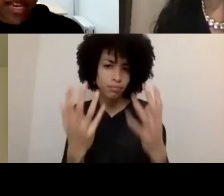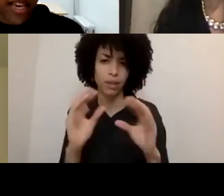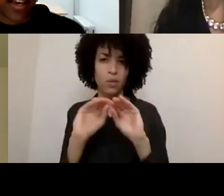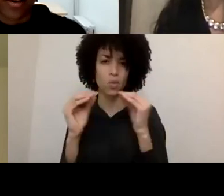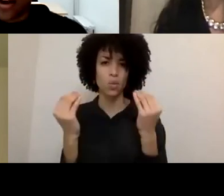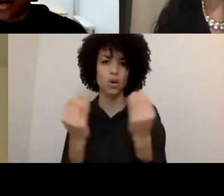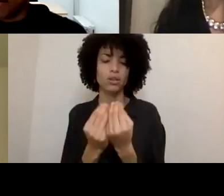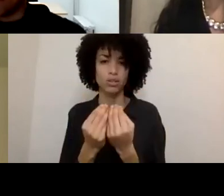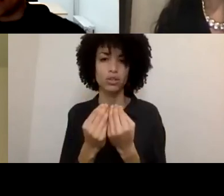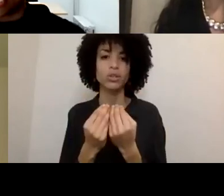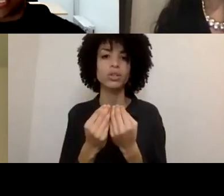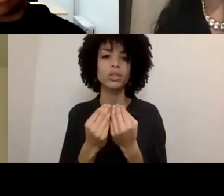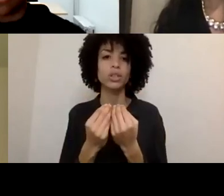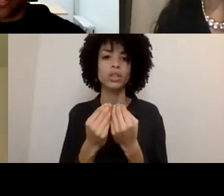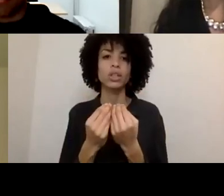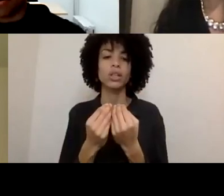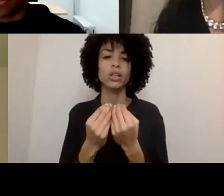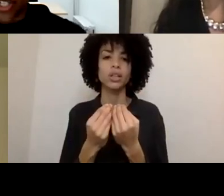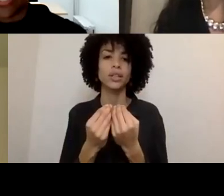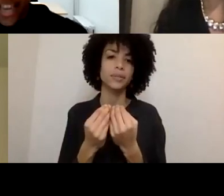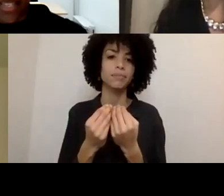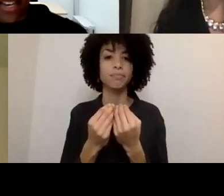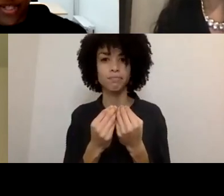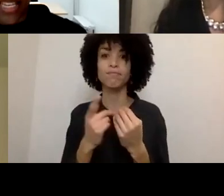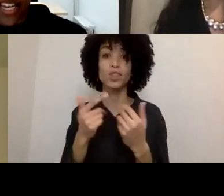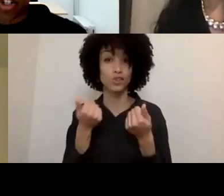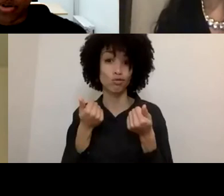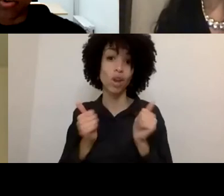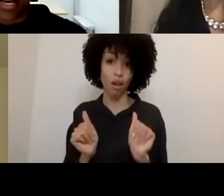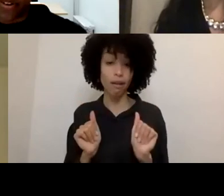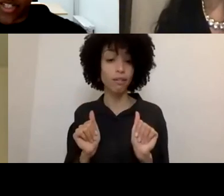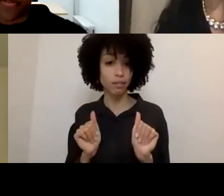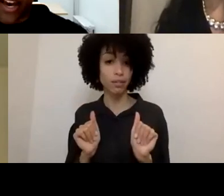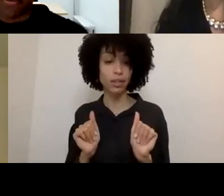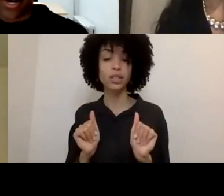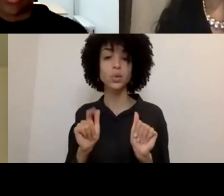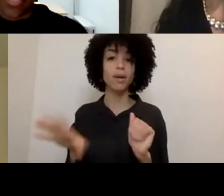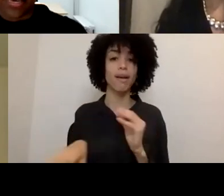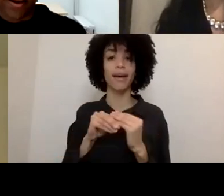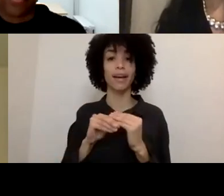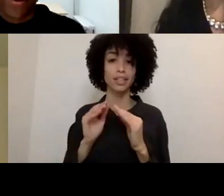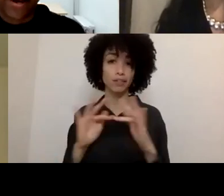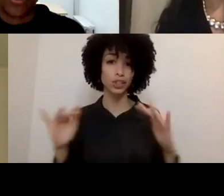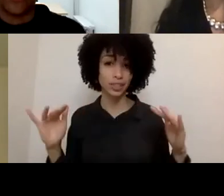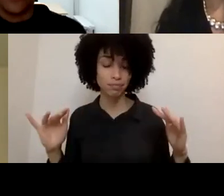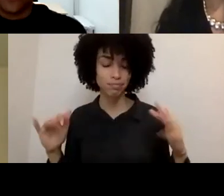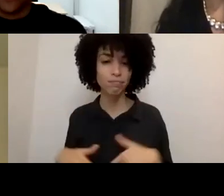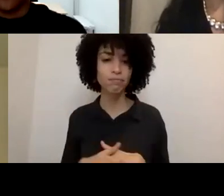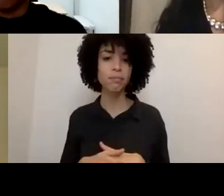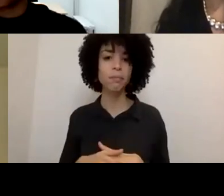are making very good attempts, I would say, to diversify, right? Thinking about